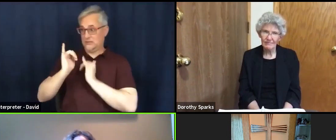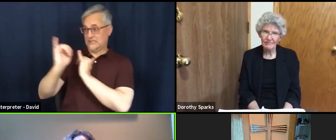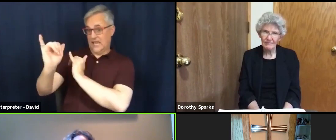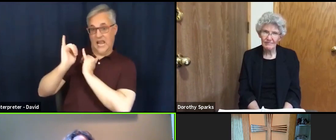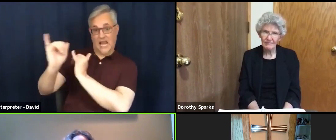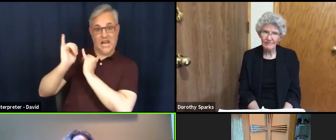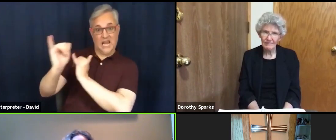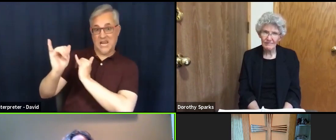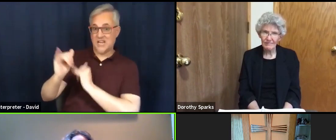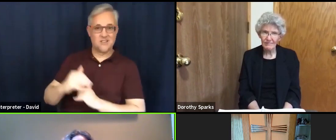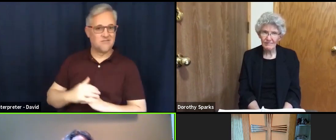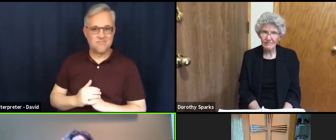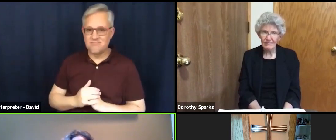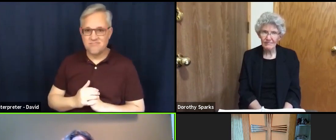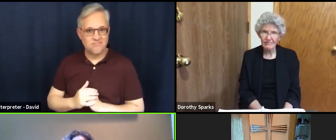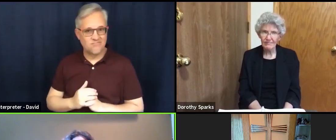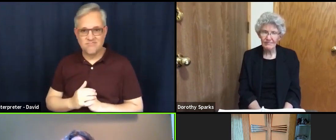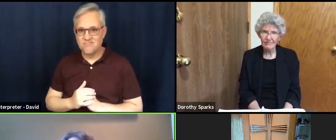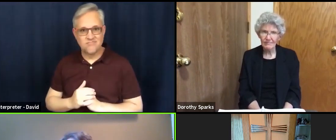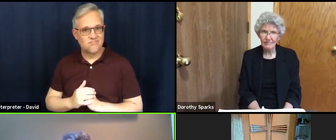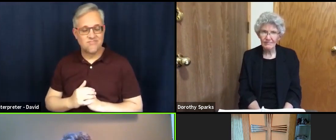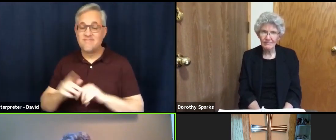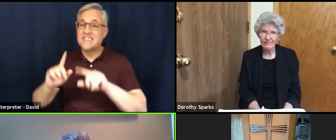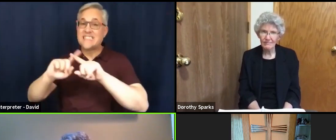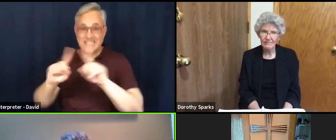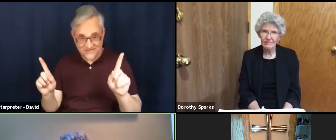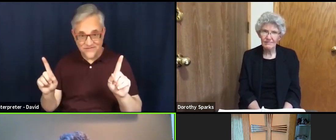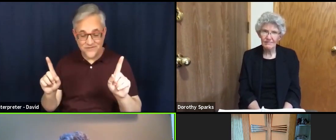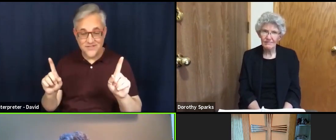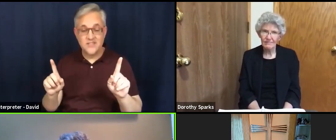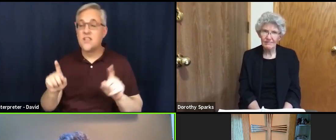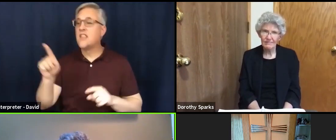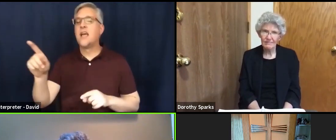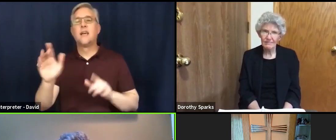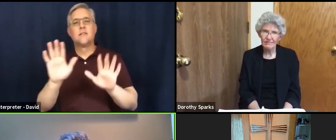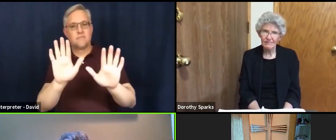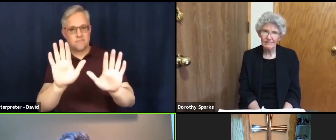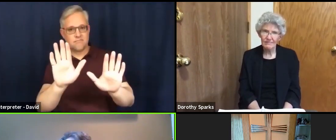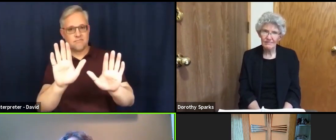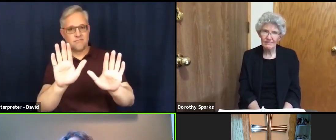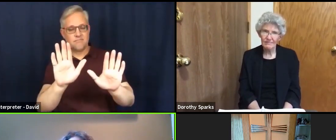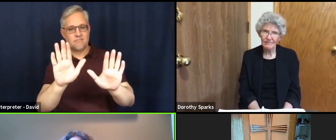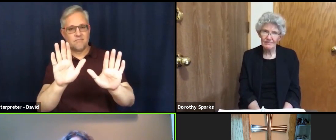asking us to focus on their stories,